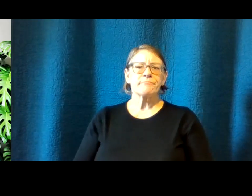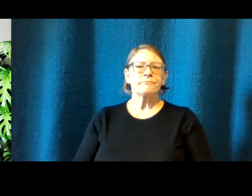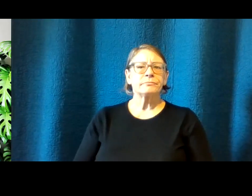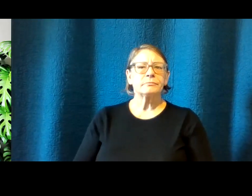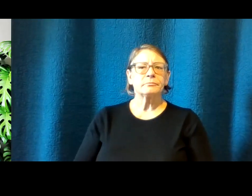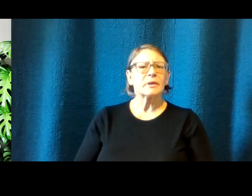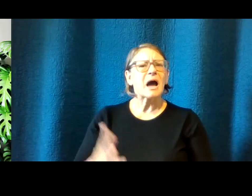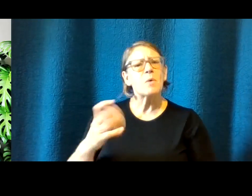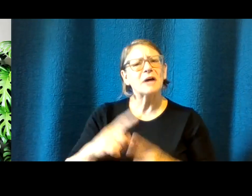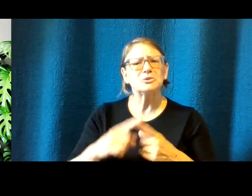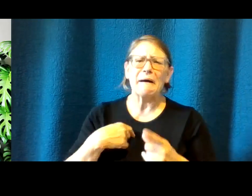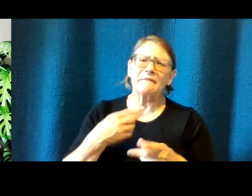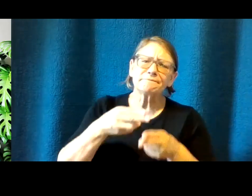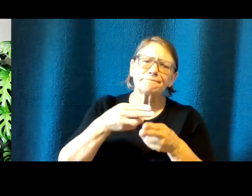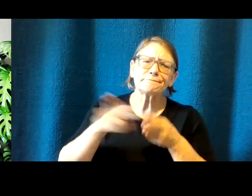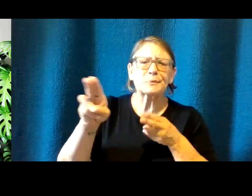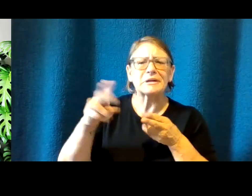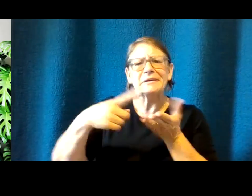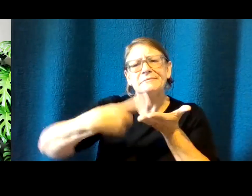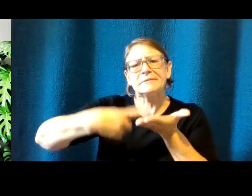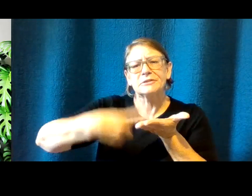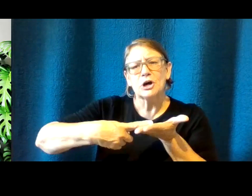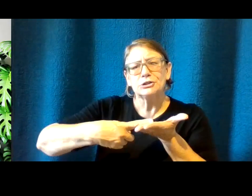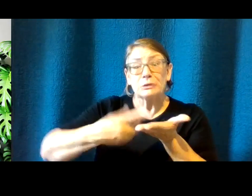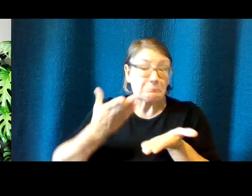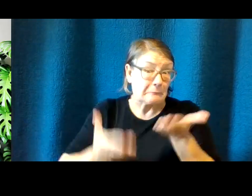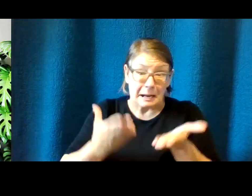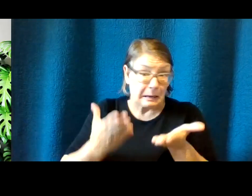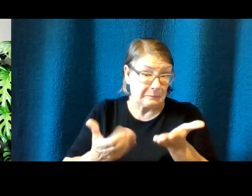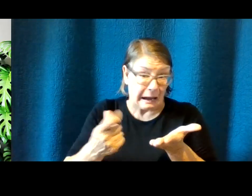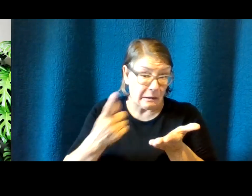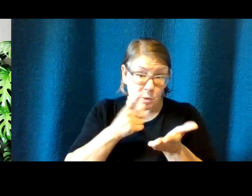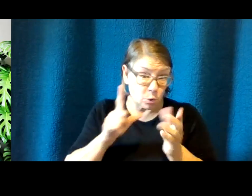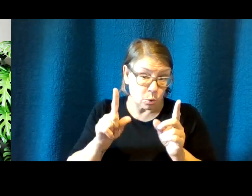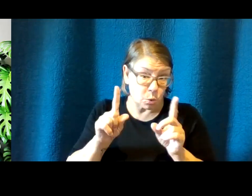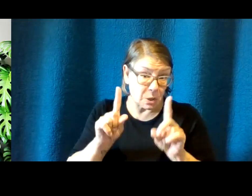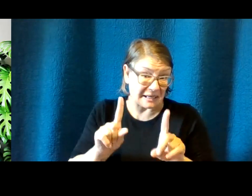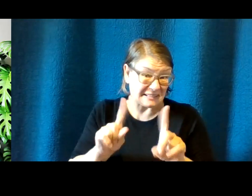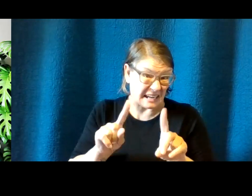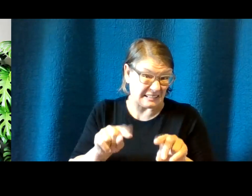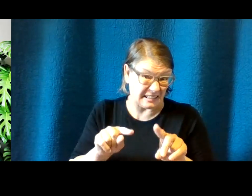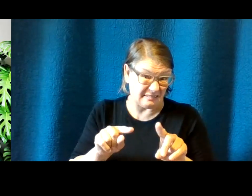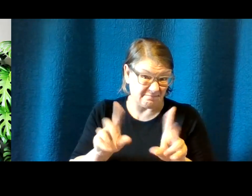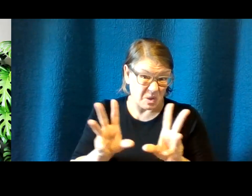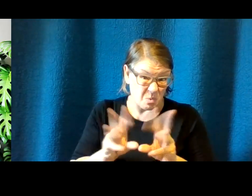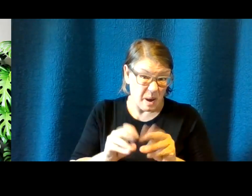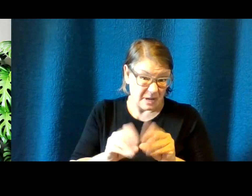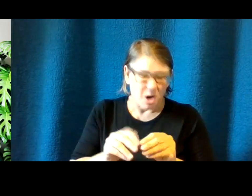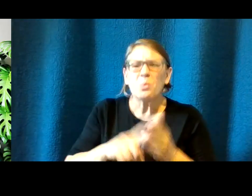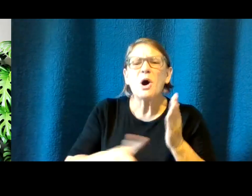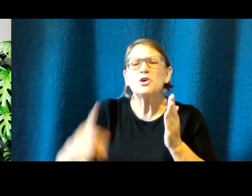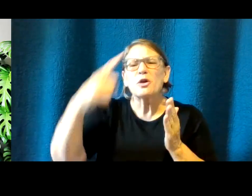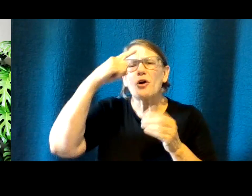So I just wanted to have a little bit of discussion, maybe anybody that was at the webinar, what their thoughts were on